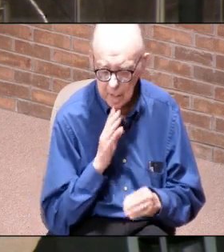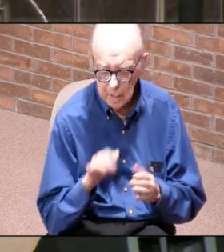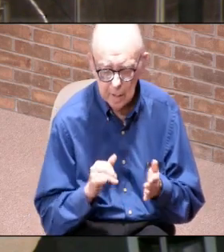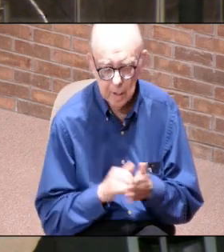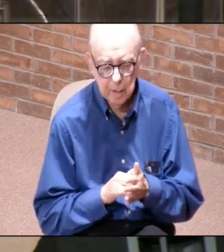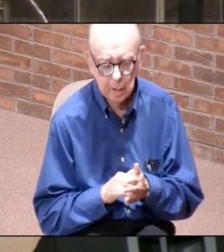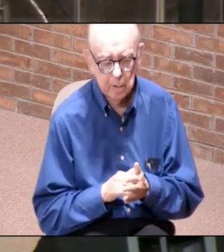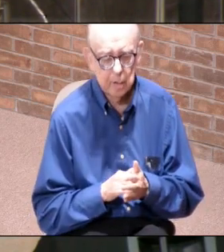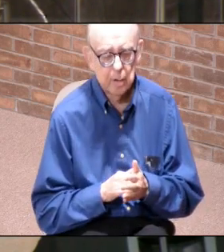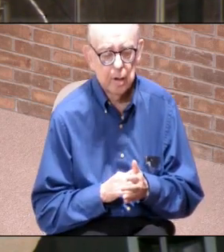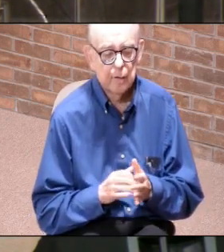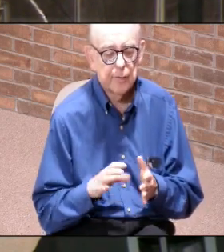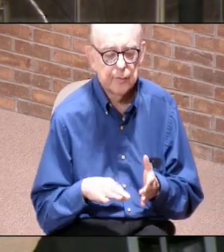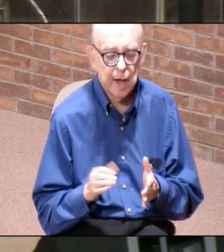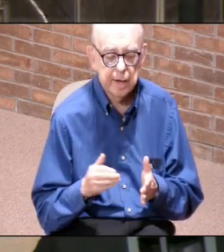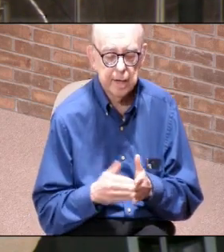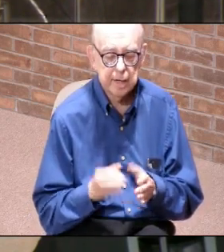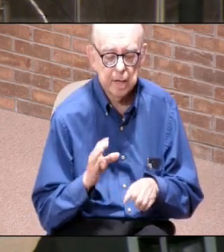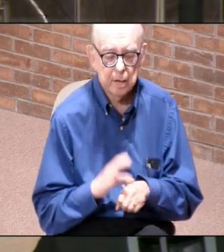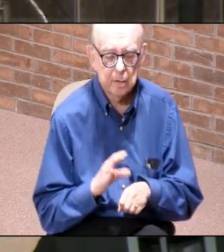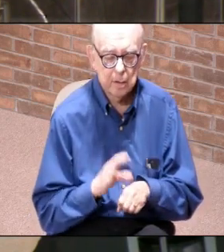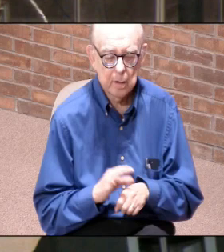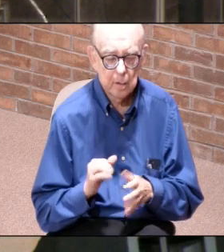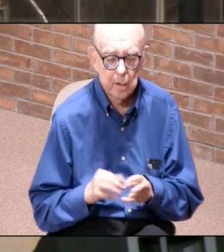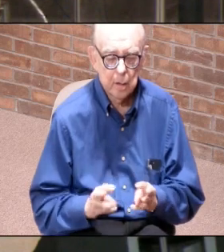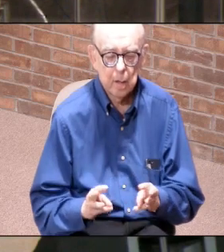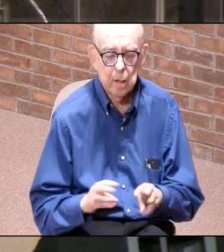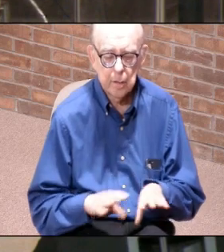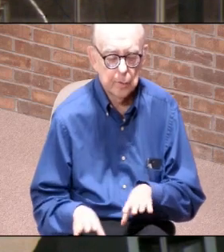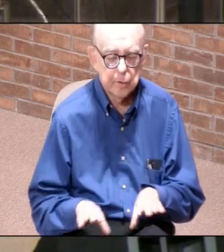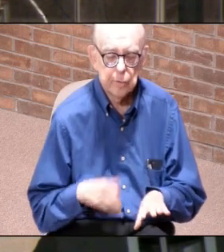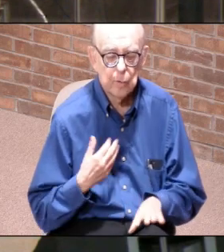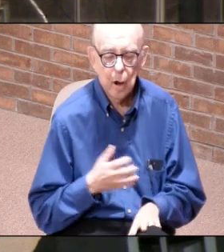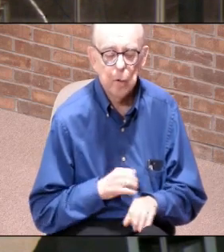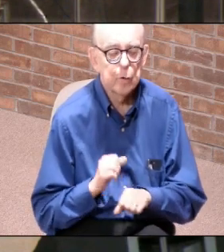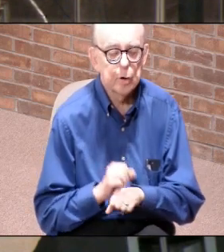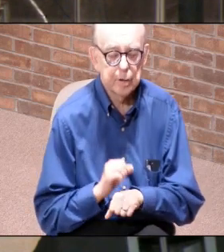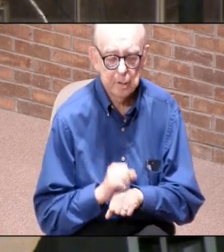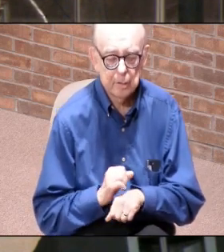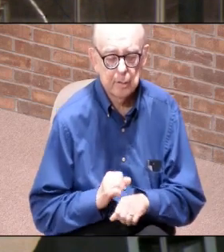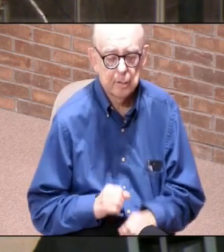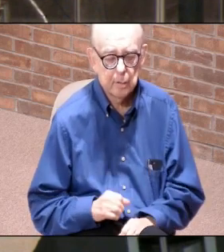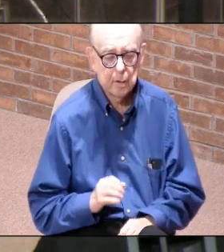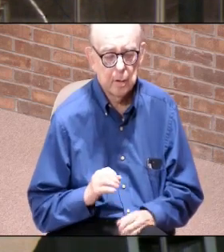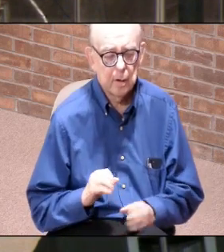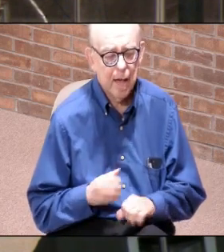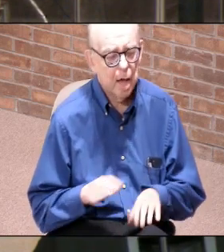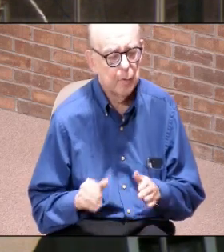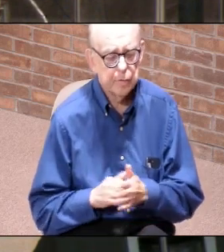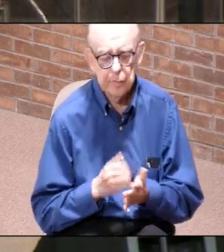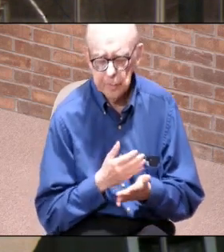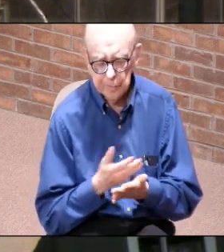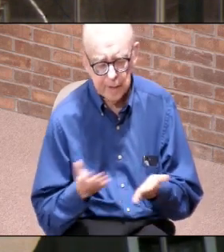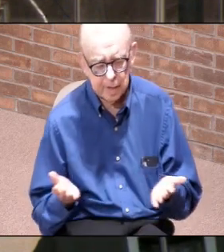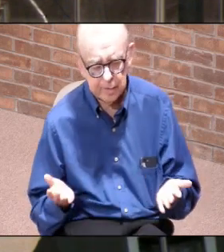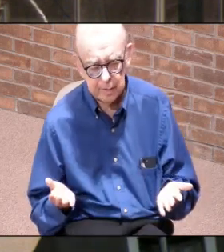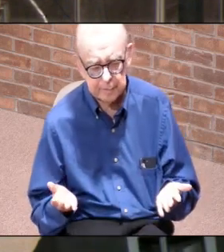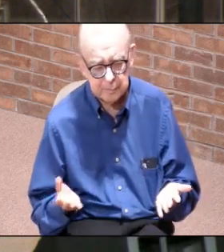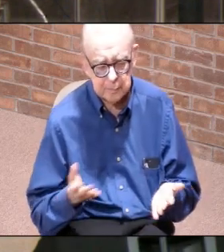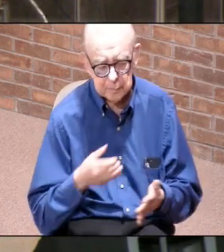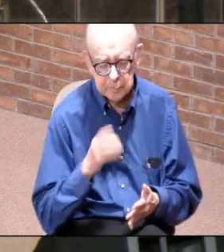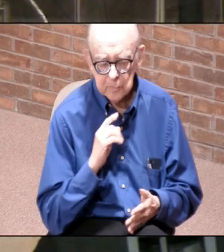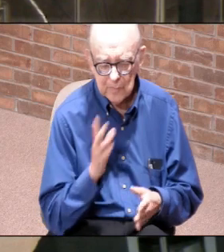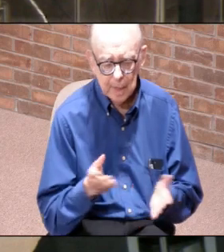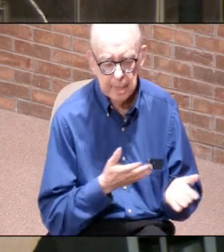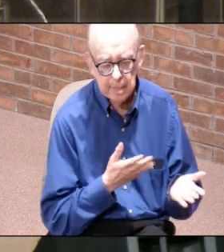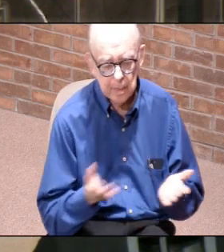about, you know, rediscovering church, this is the way we do our mission and how we do those things as God